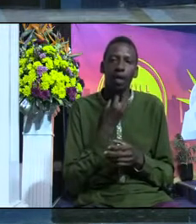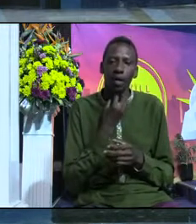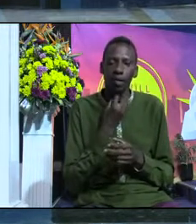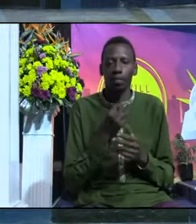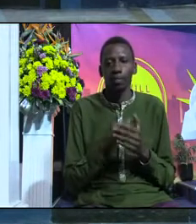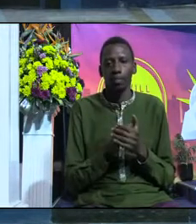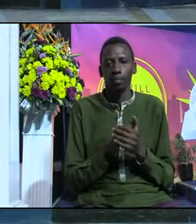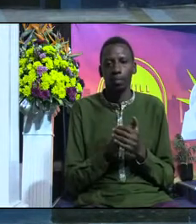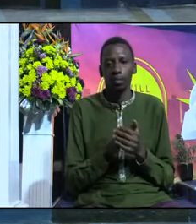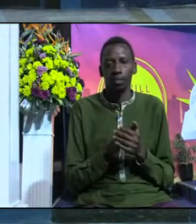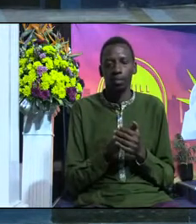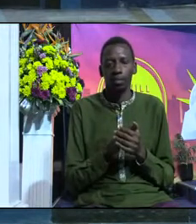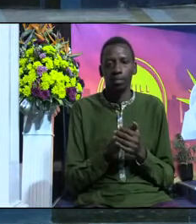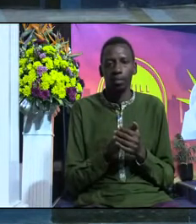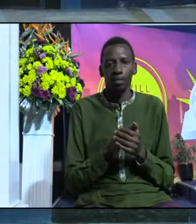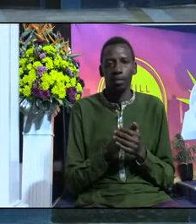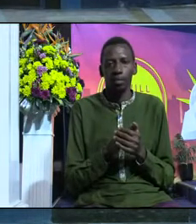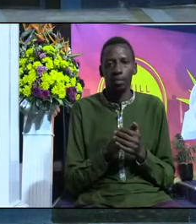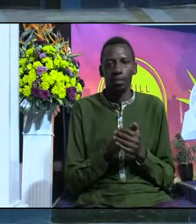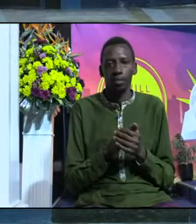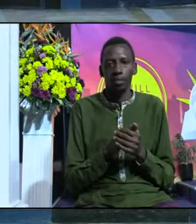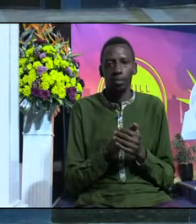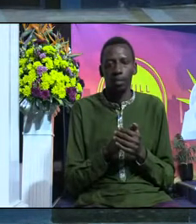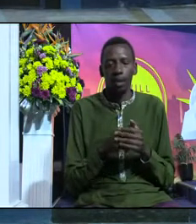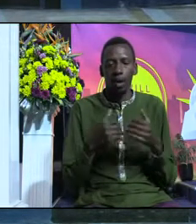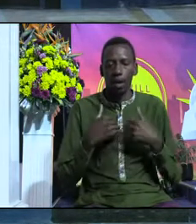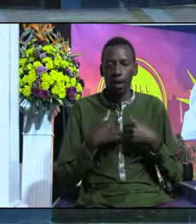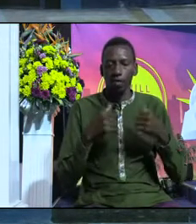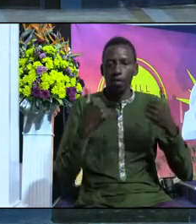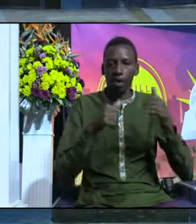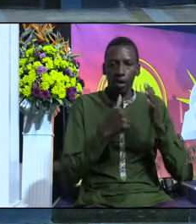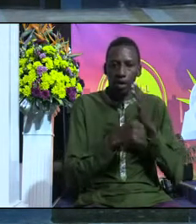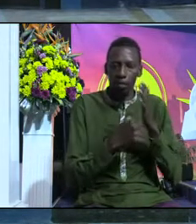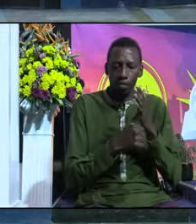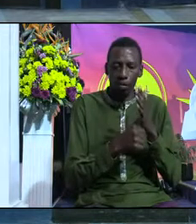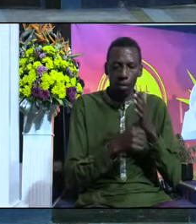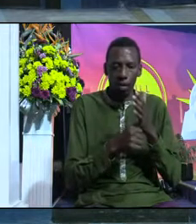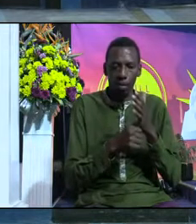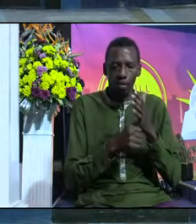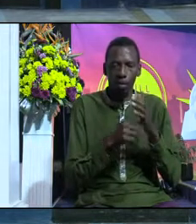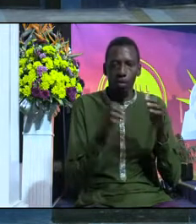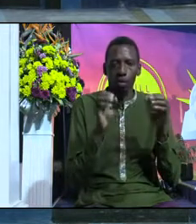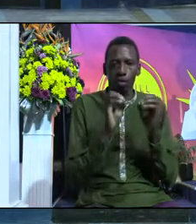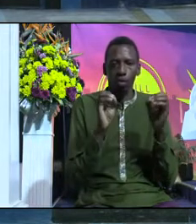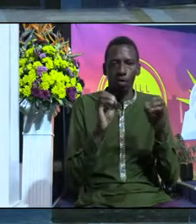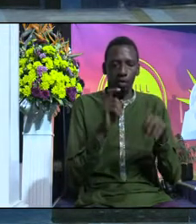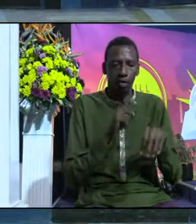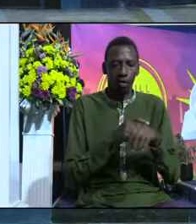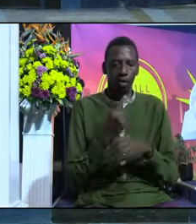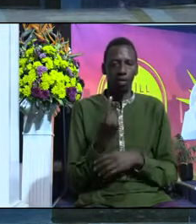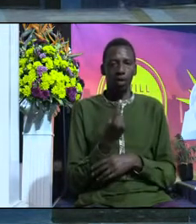Adam didn't have any problems when he was all by himself.